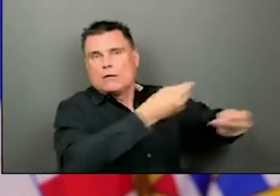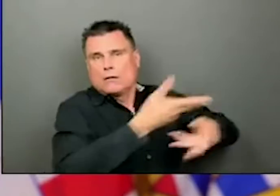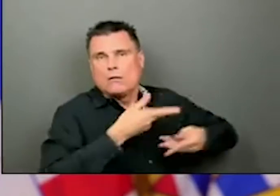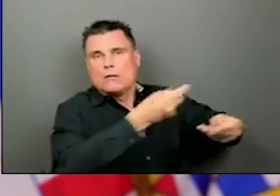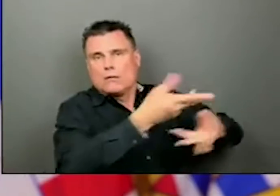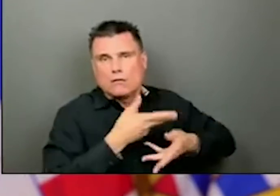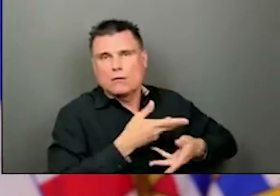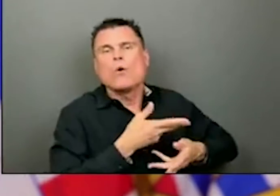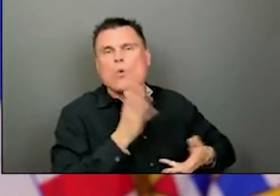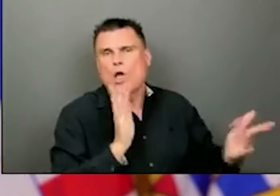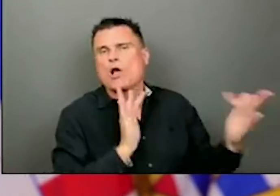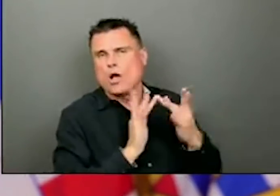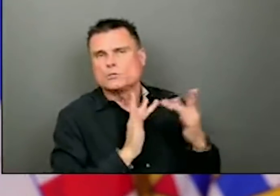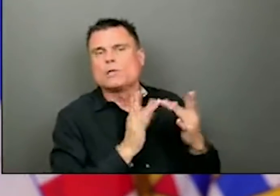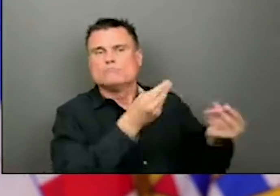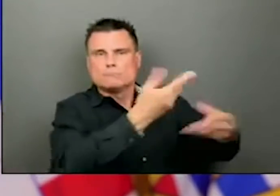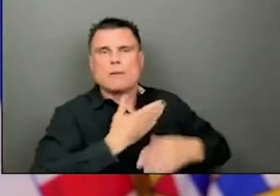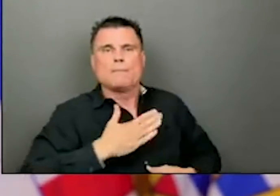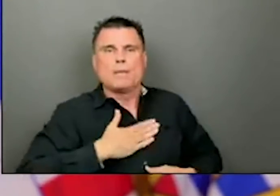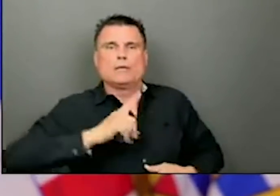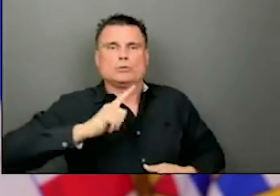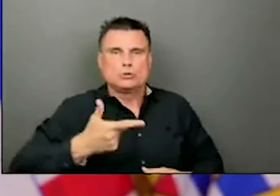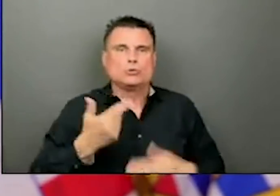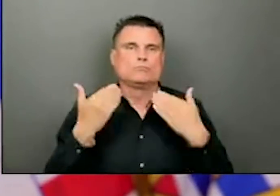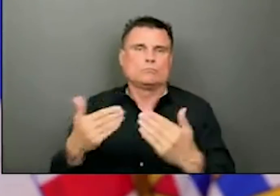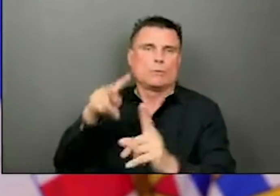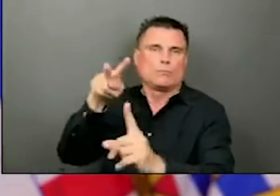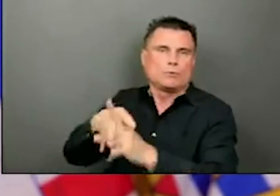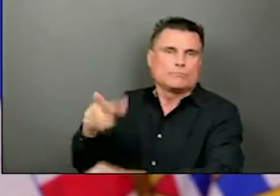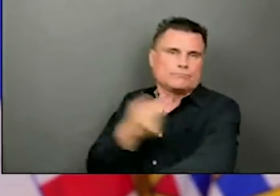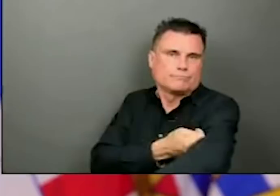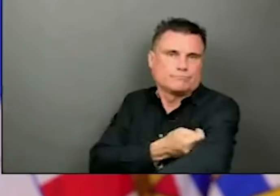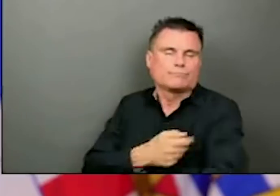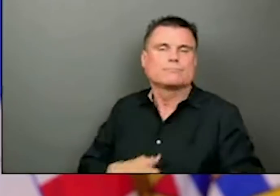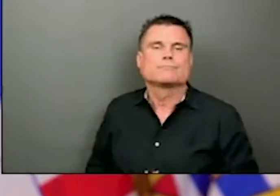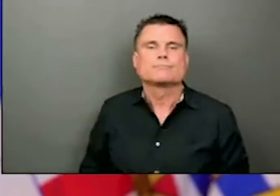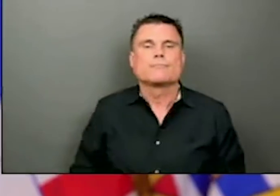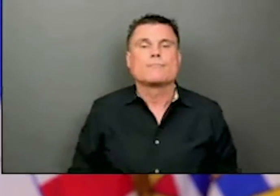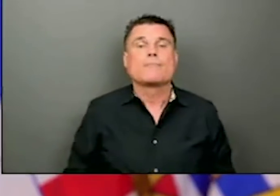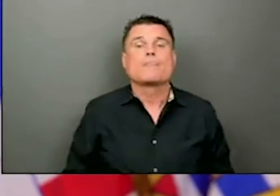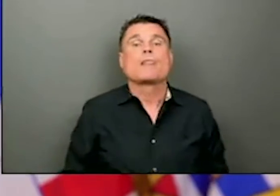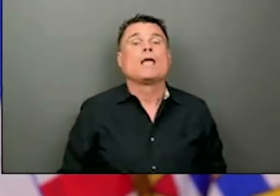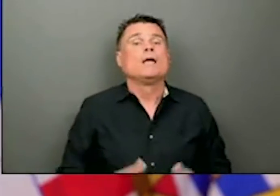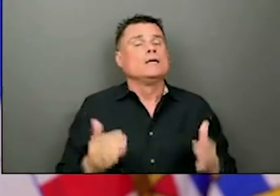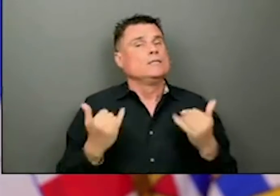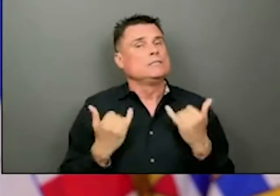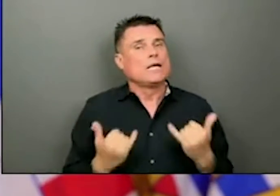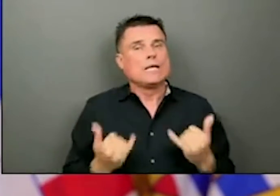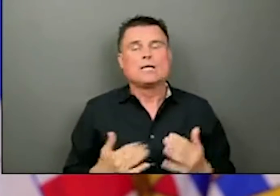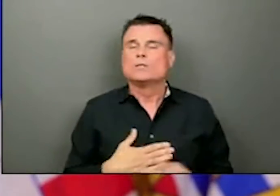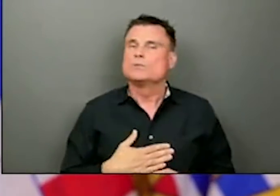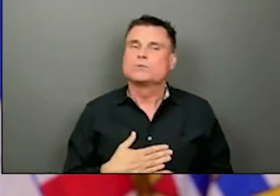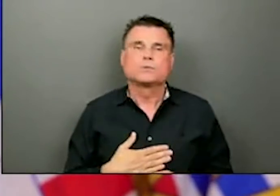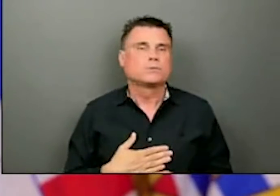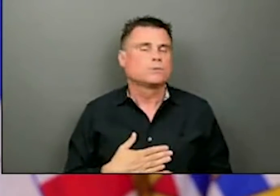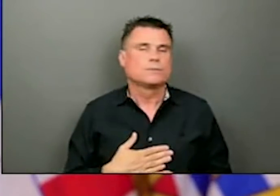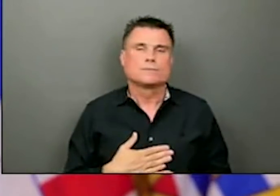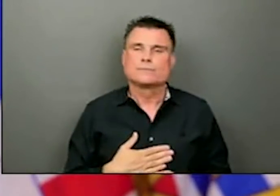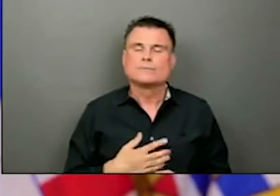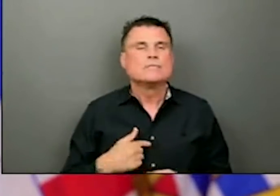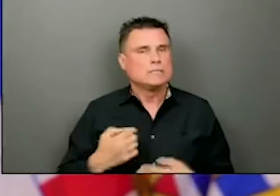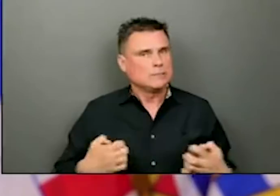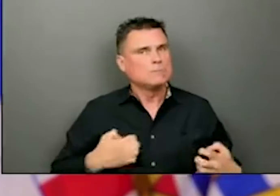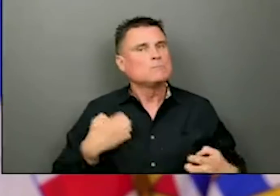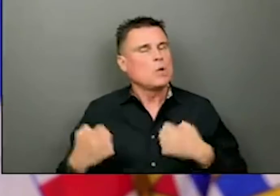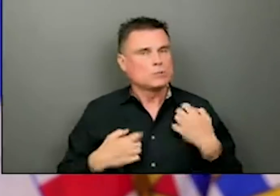So it is with very mixed emotions that I stand here today. We are in the middle of step 1. Part of me, of course, is pleased that we